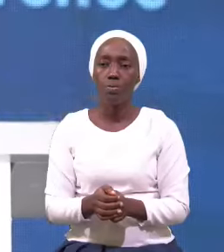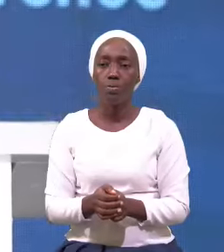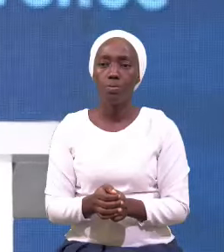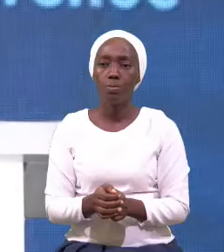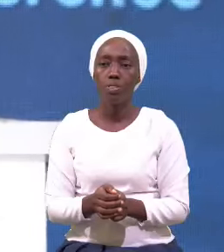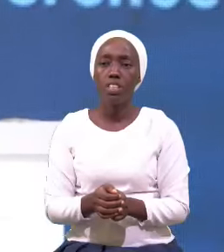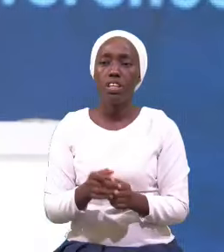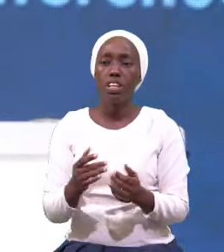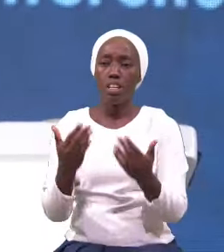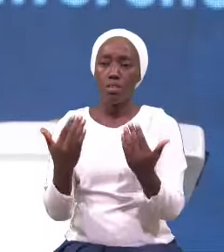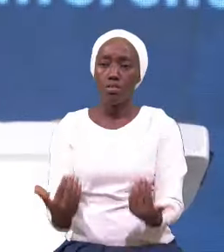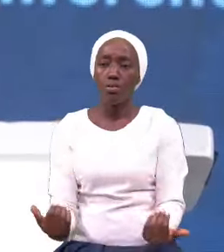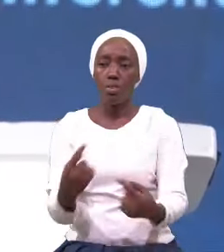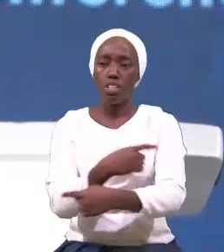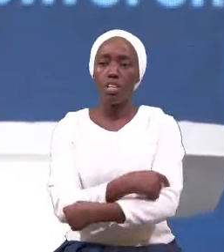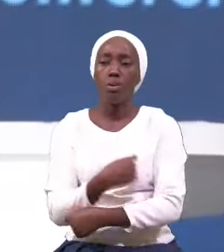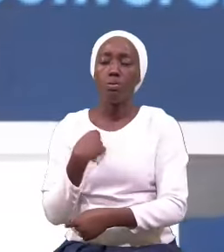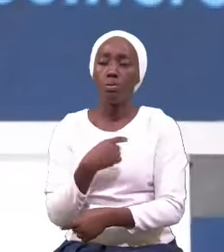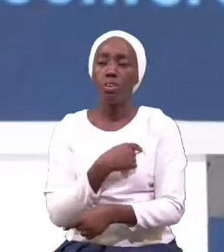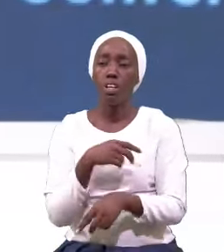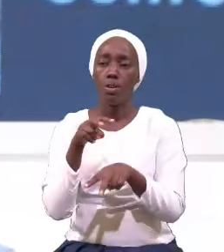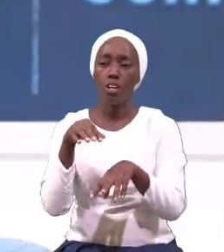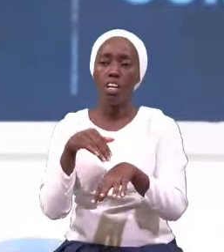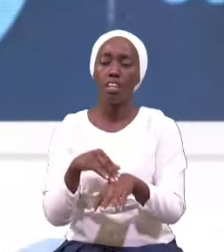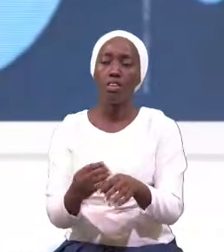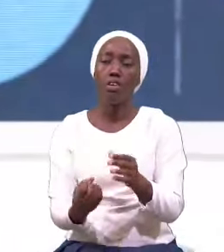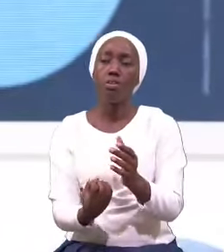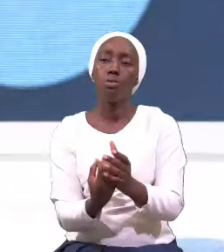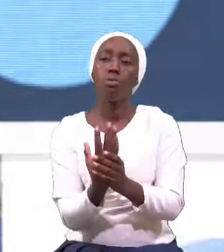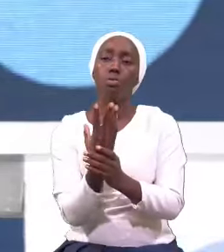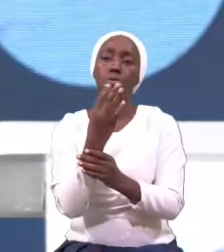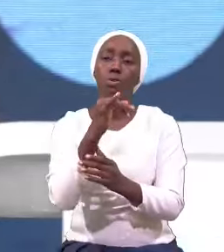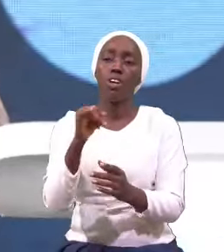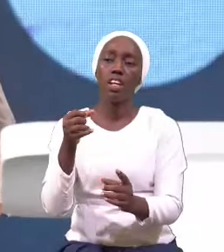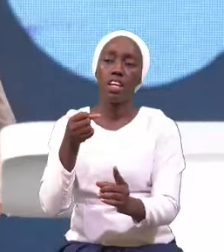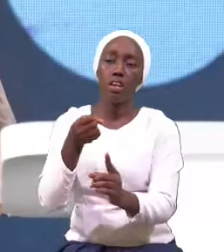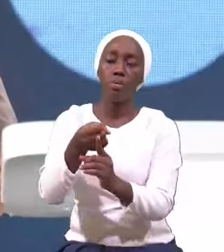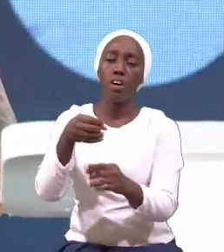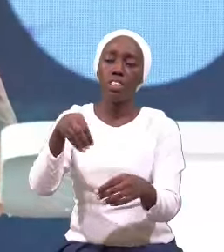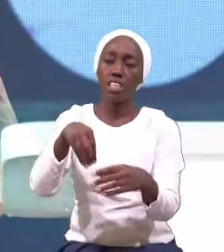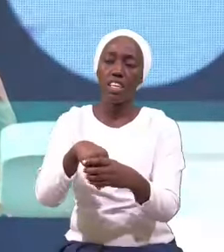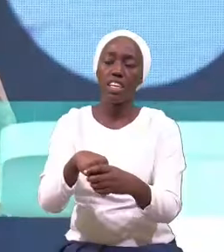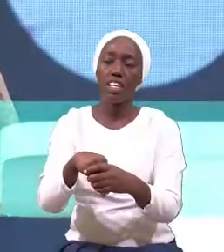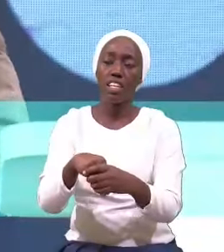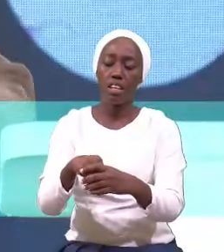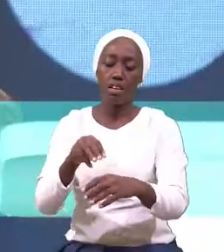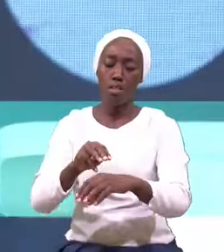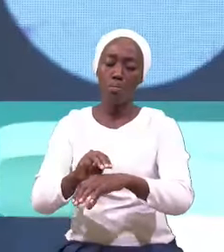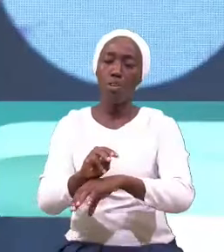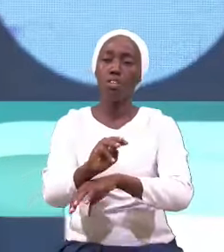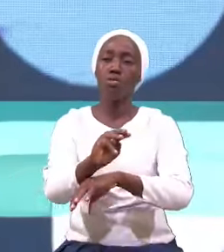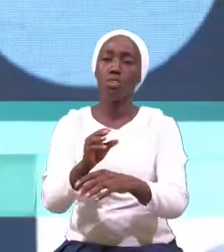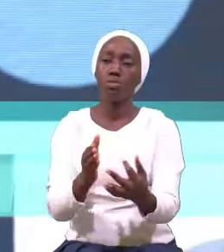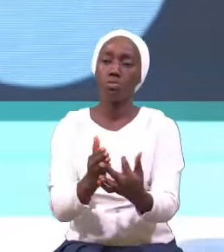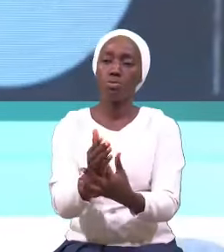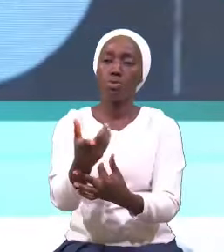Today we're looking at growing impact in ministry through the Holy Spirit.